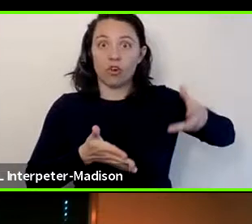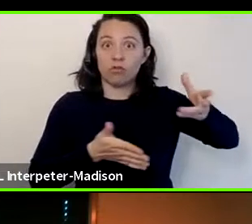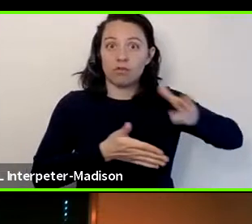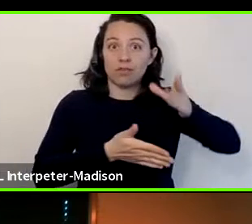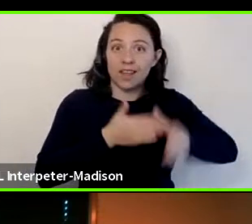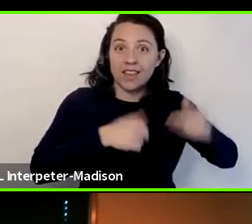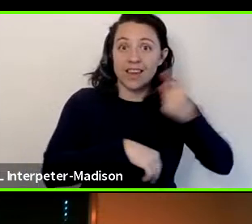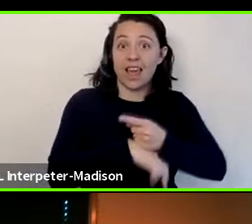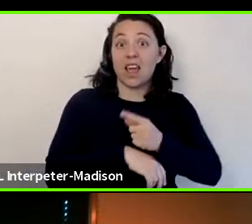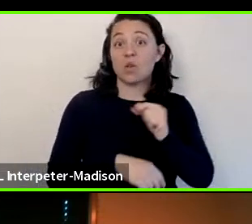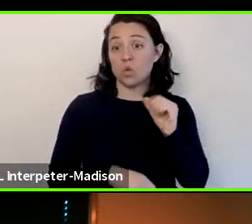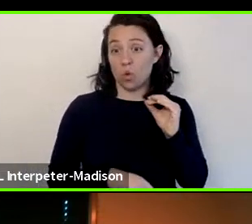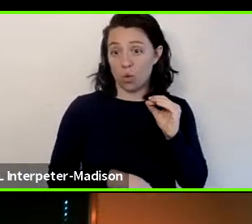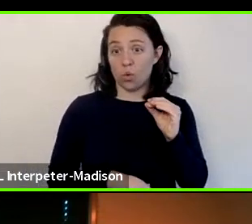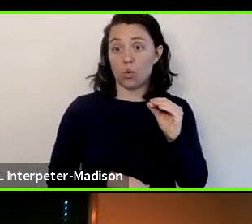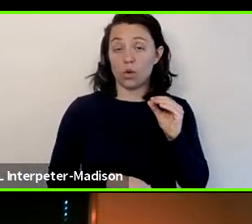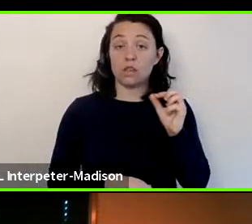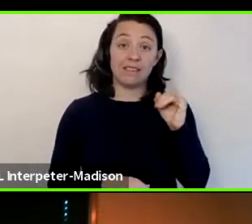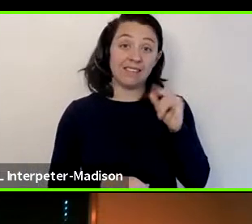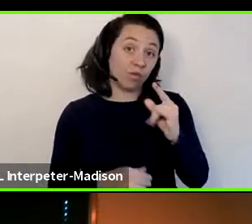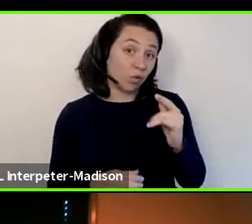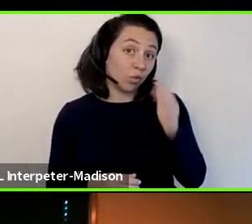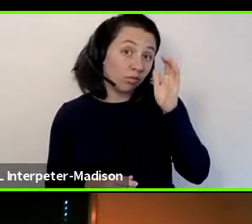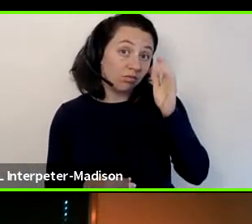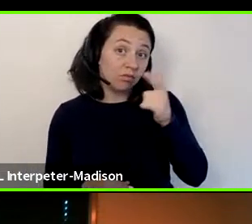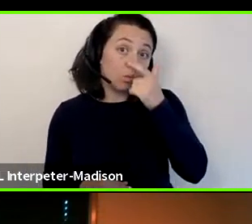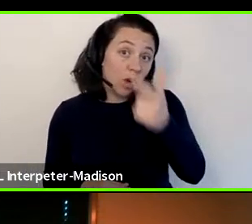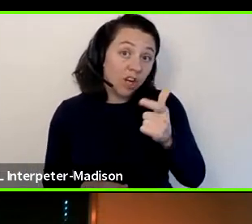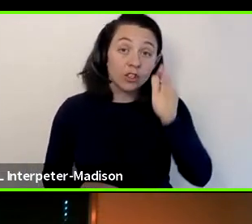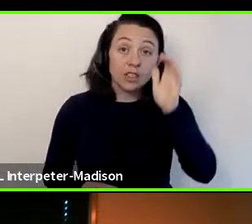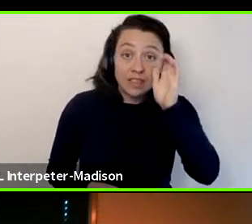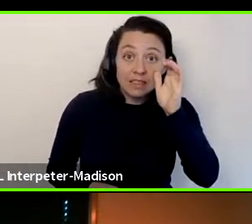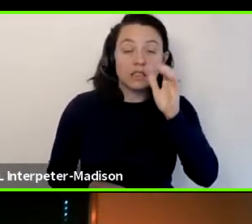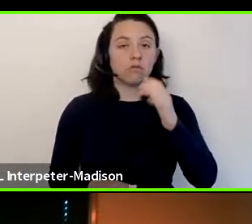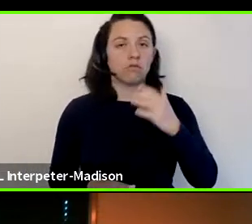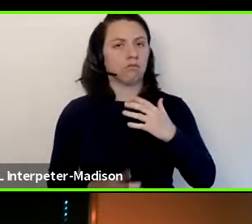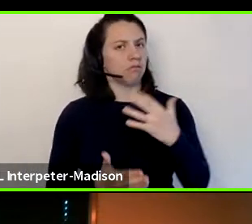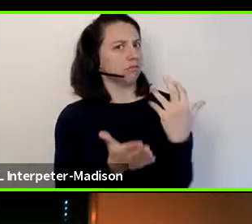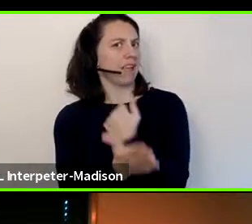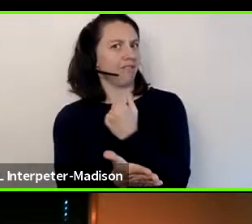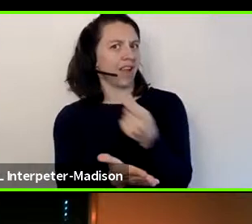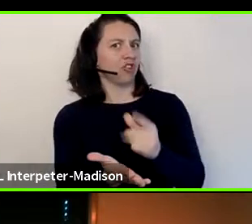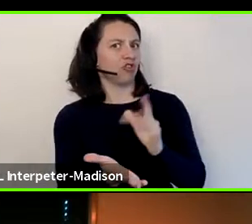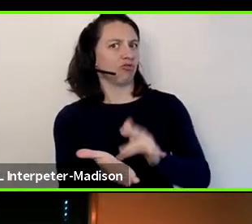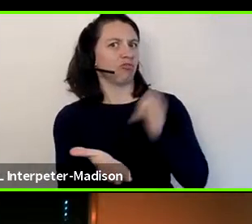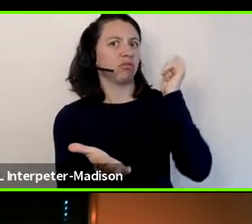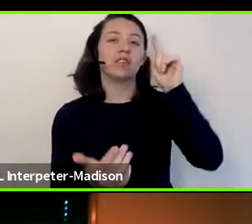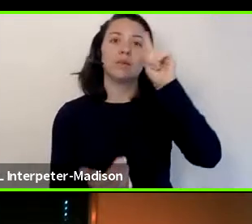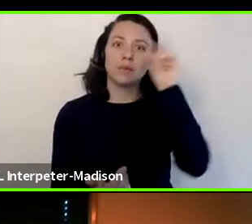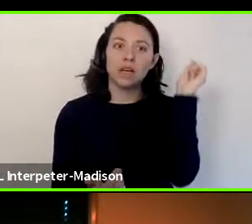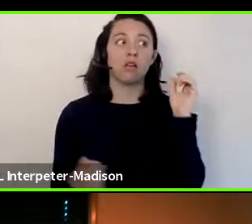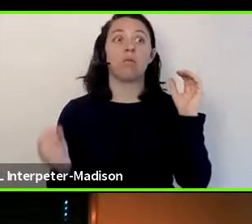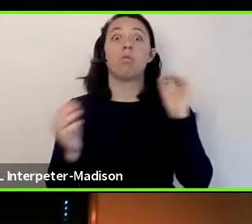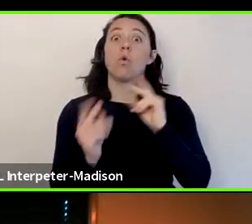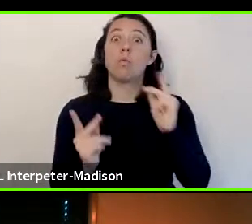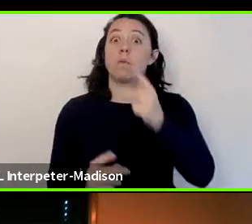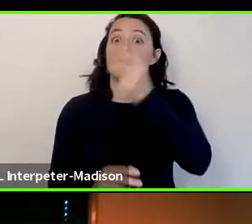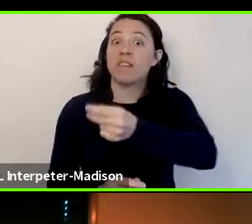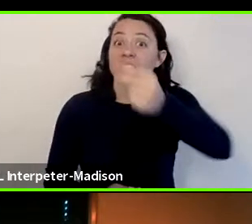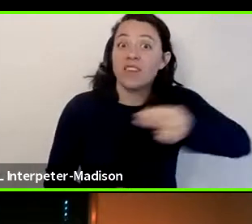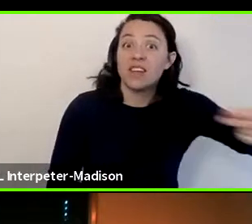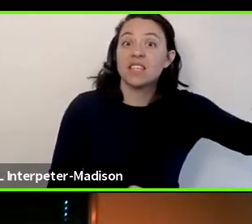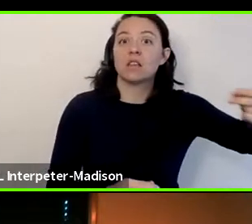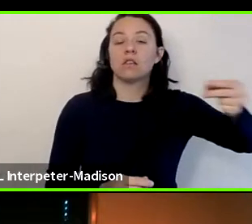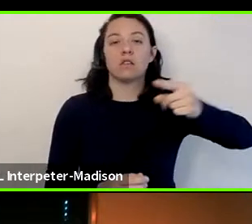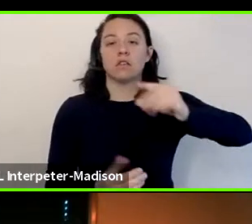would behoove those in the audience to take advantage of that, because again, the better we get vaccinated, the less we'll be